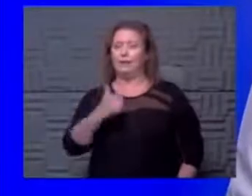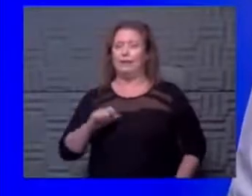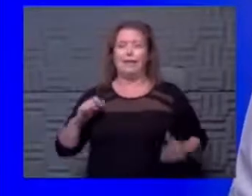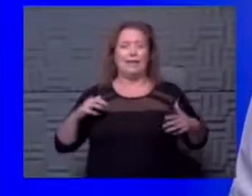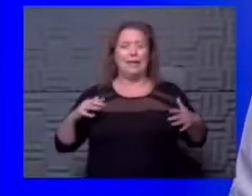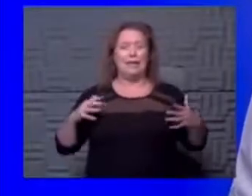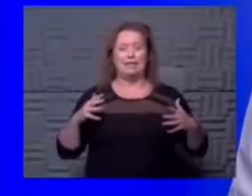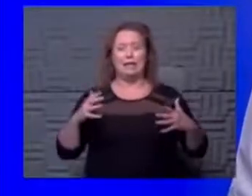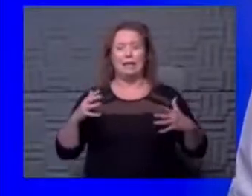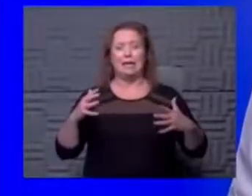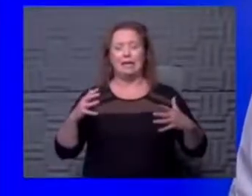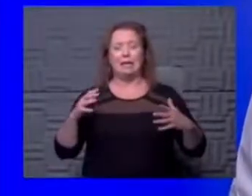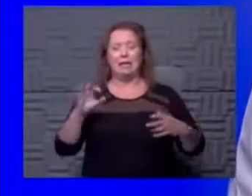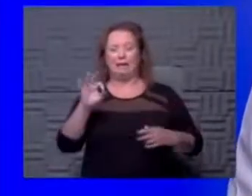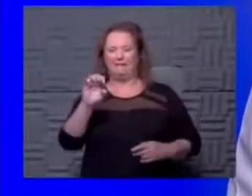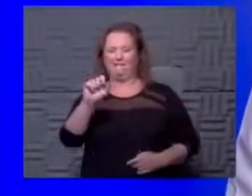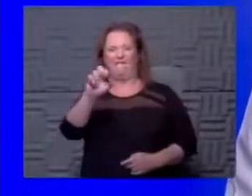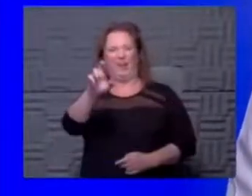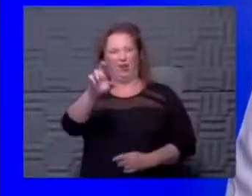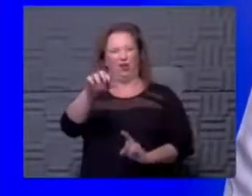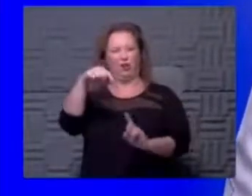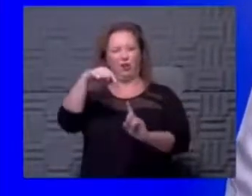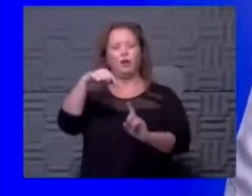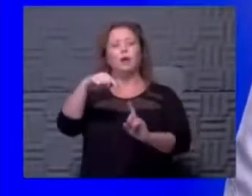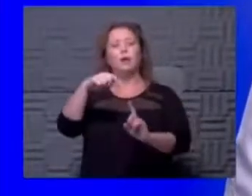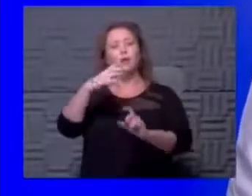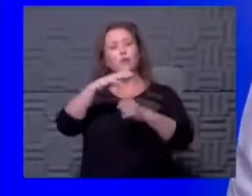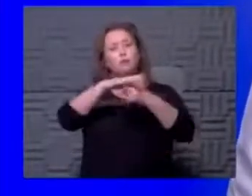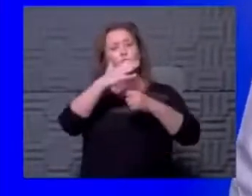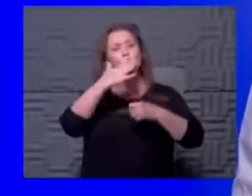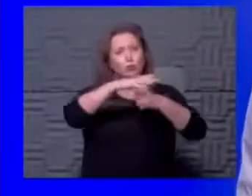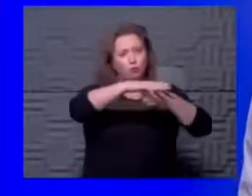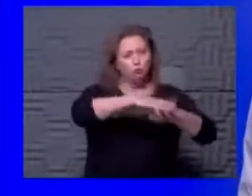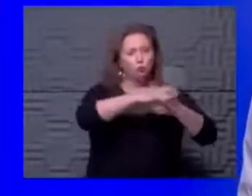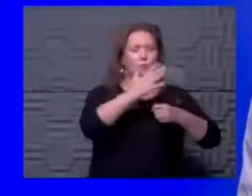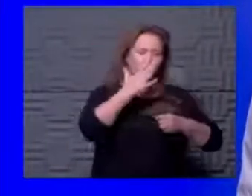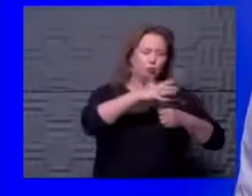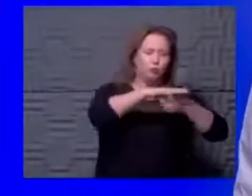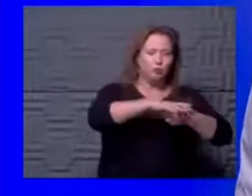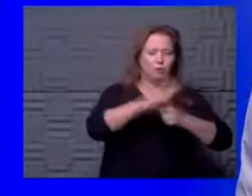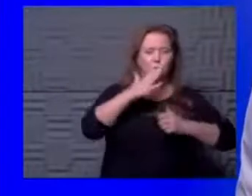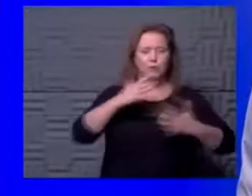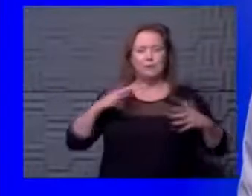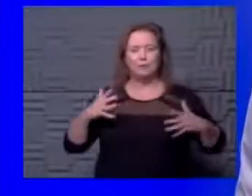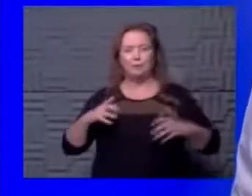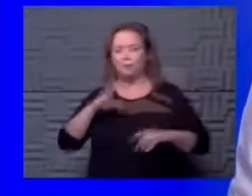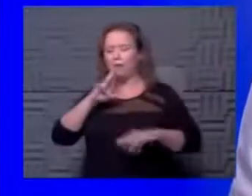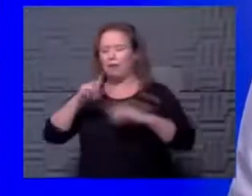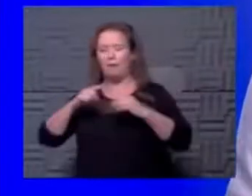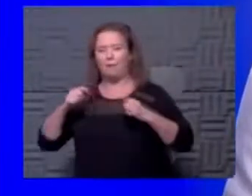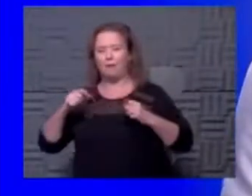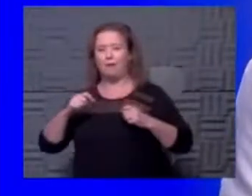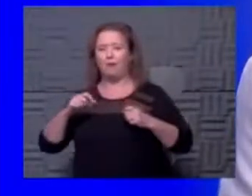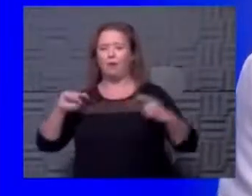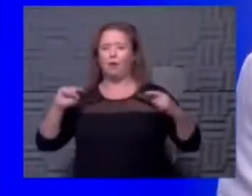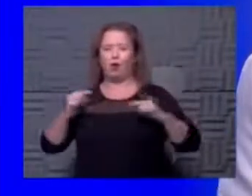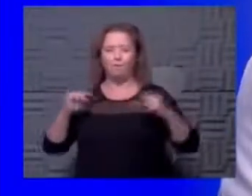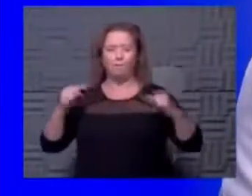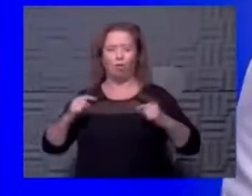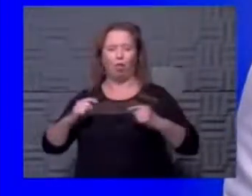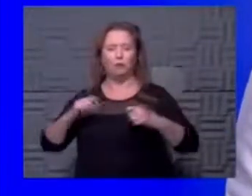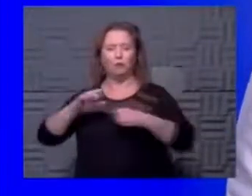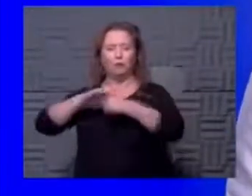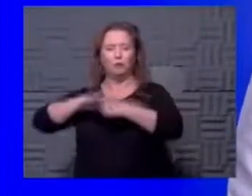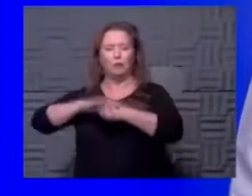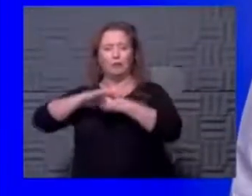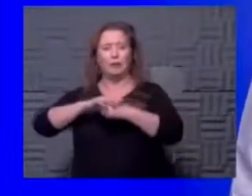anxiety, fear, there is some good stress and anxiety, but we're talking about the harmful stress and anxiety. On